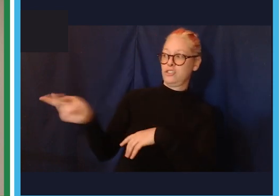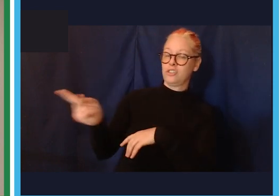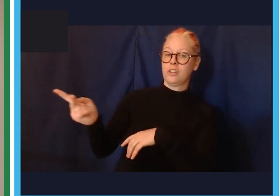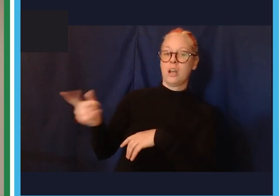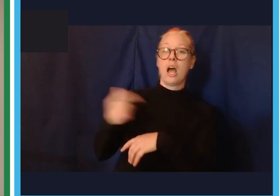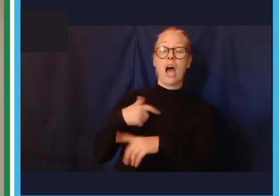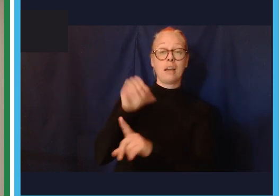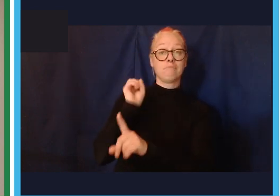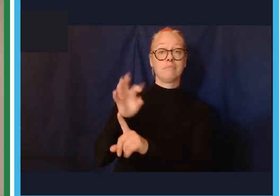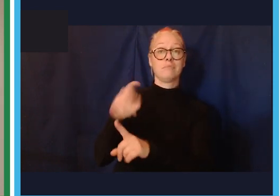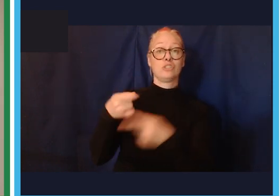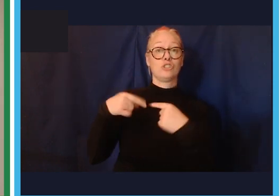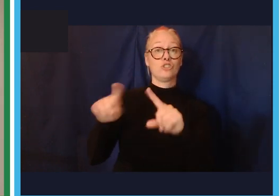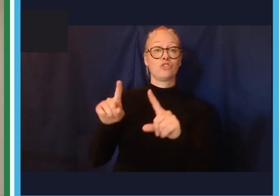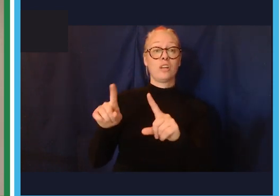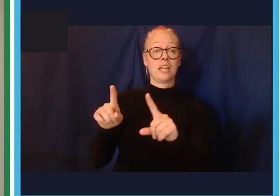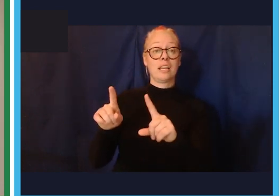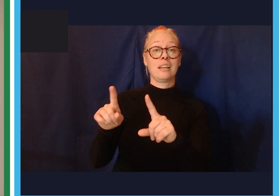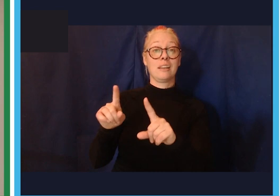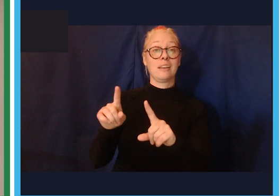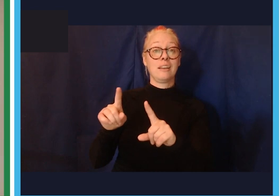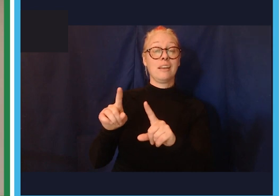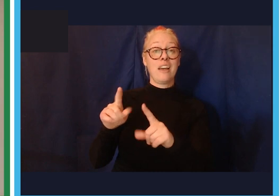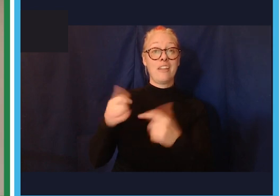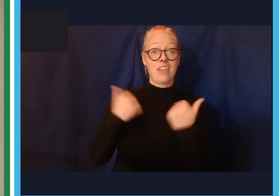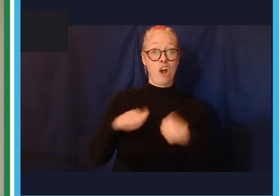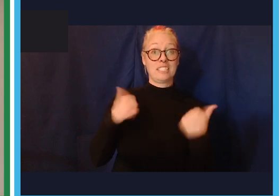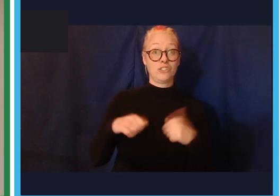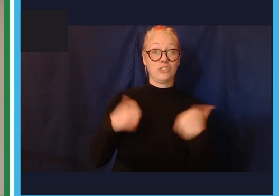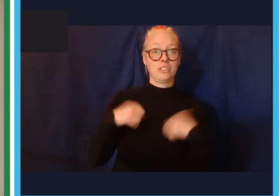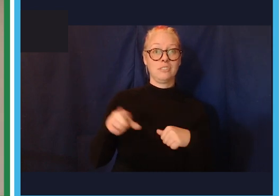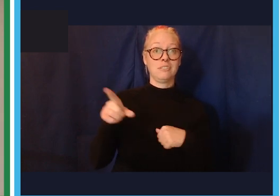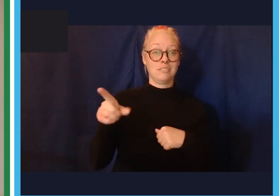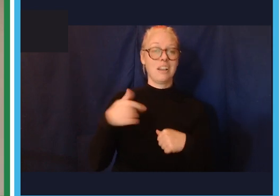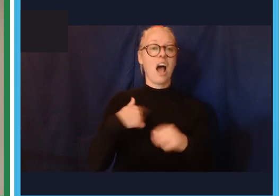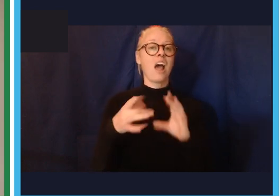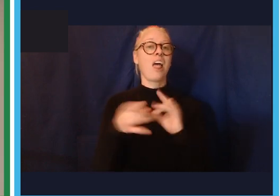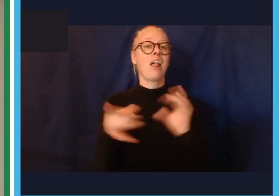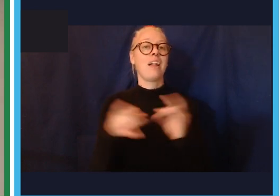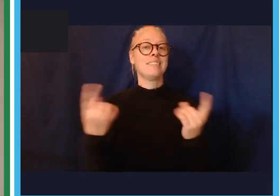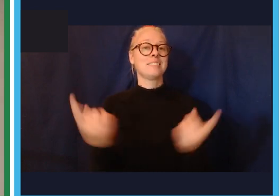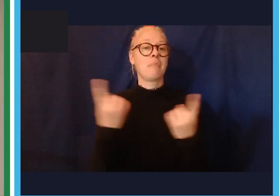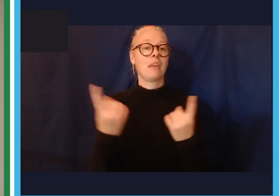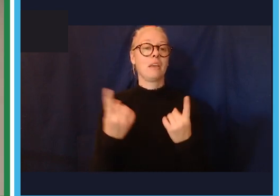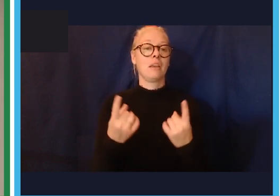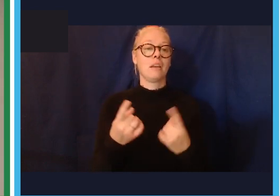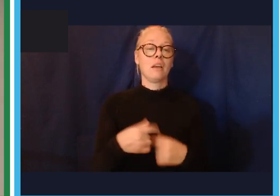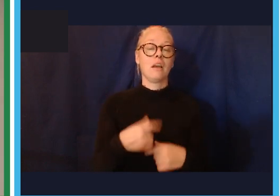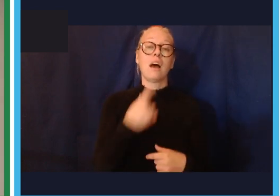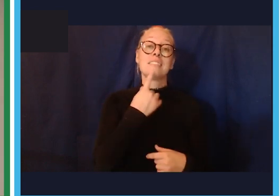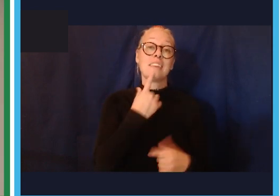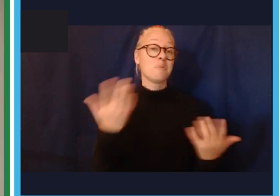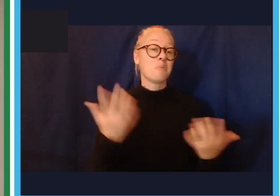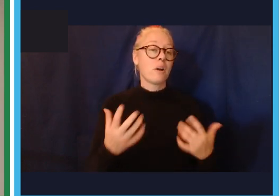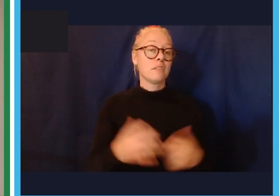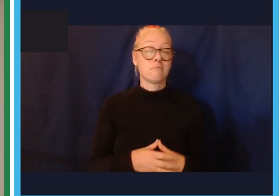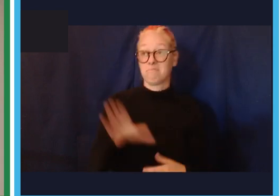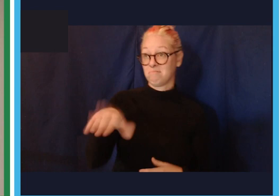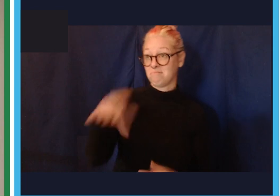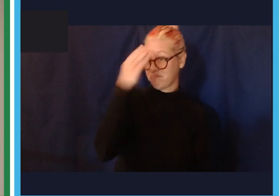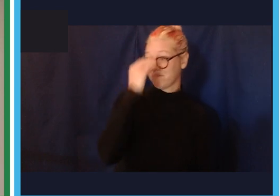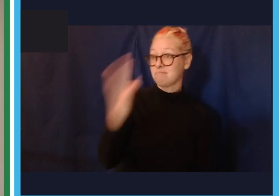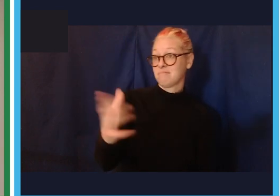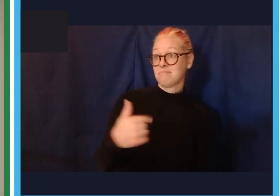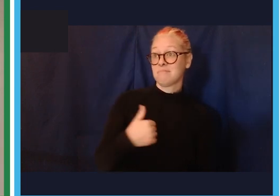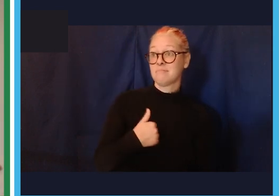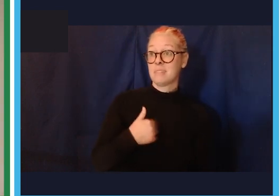my character doesn't have Tourette syndrome, then I can't have Tourette syndrome either while I'm doing it. And that made him feel confident enough to cast